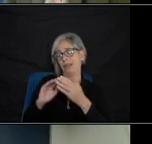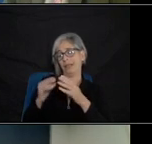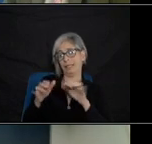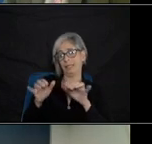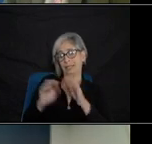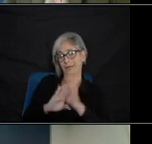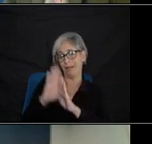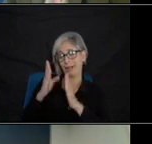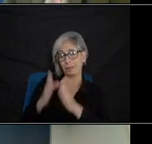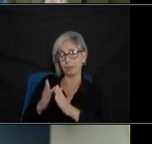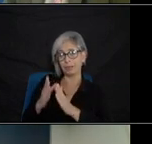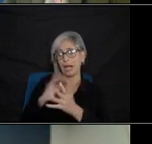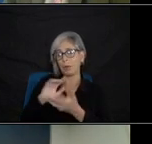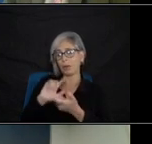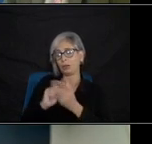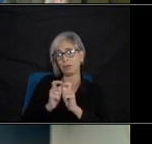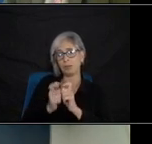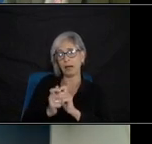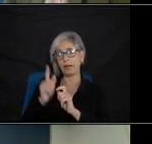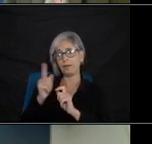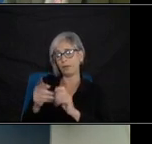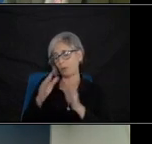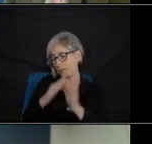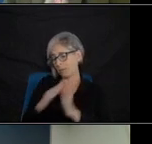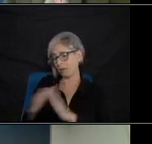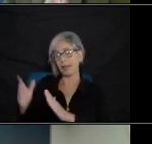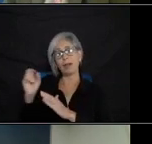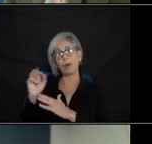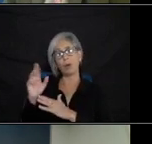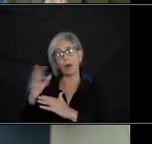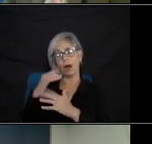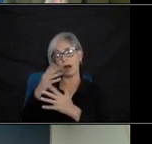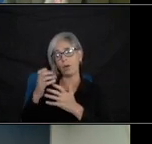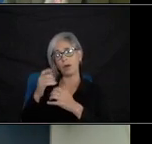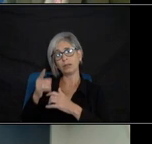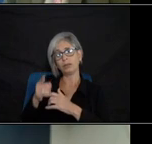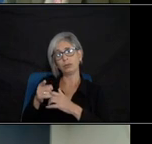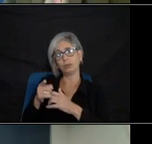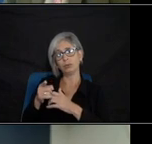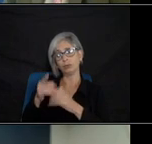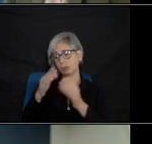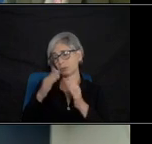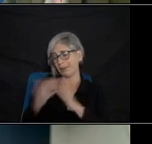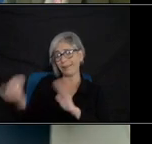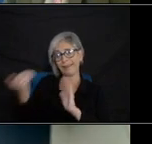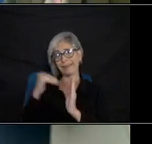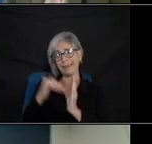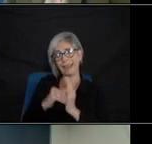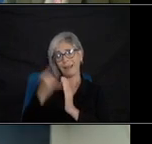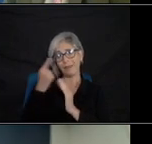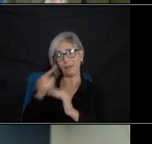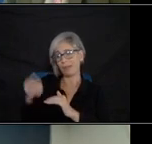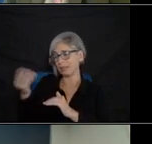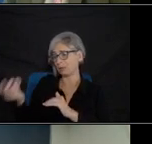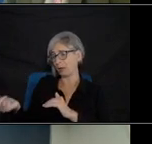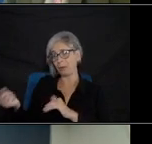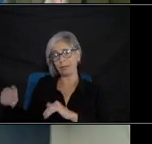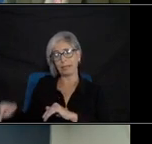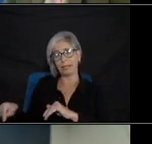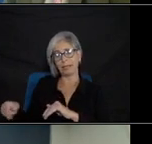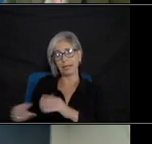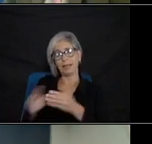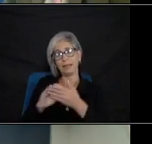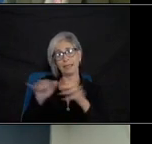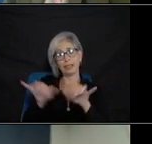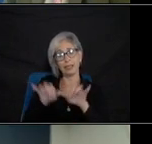I want you to modify your drainage plan, or I want you to replat this property. Can the city engineer do